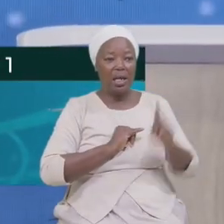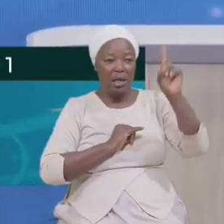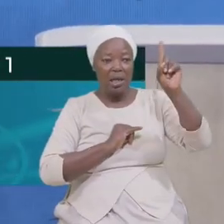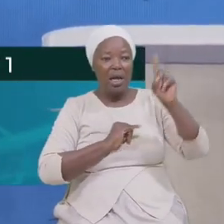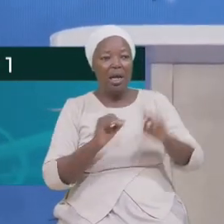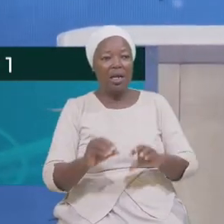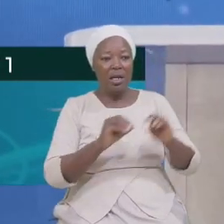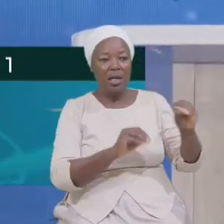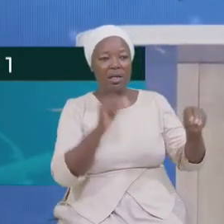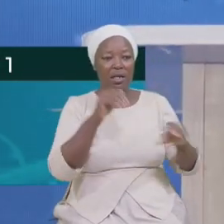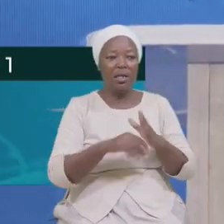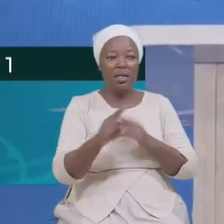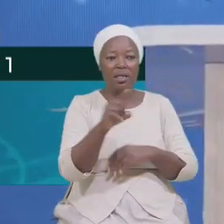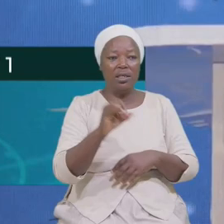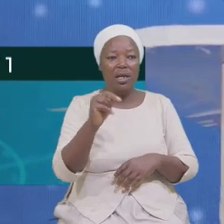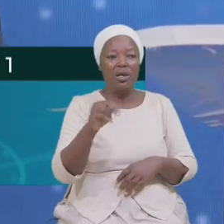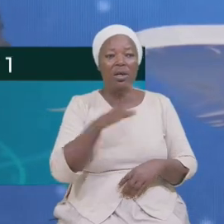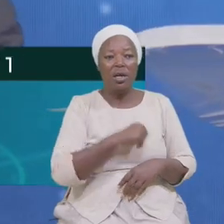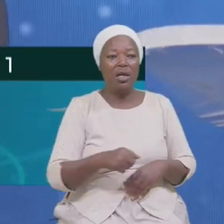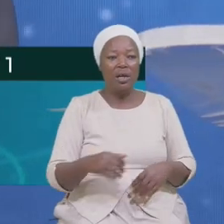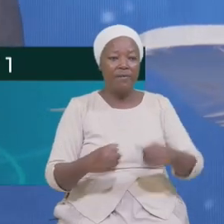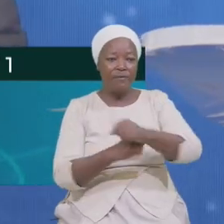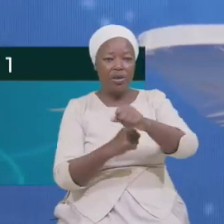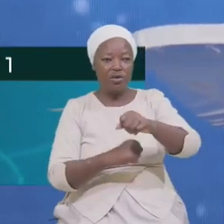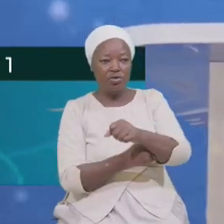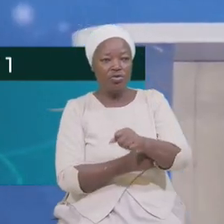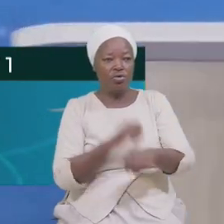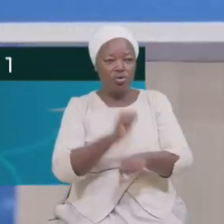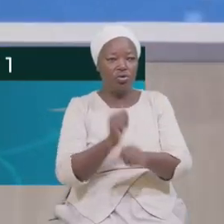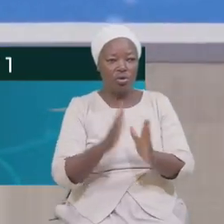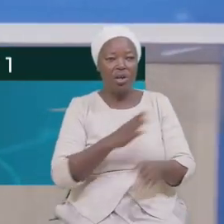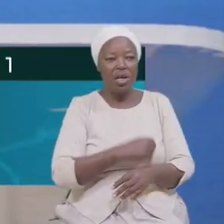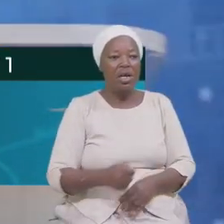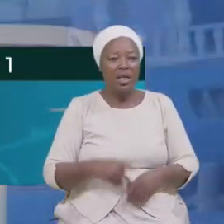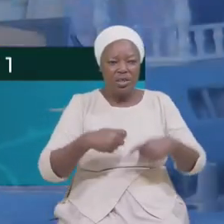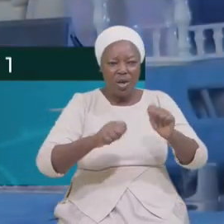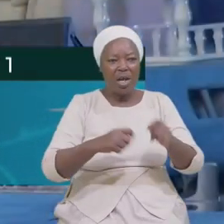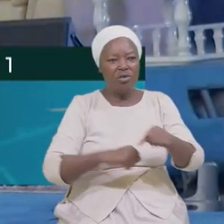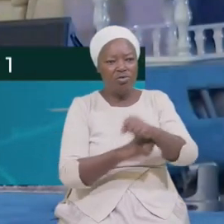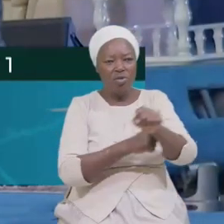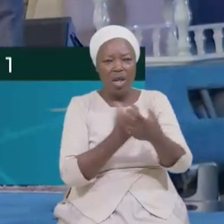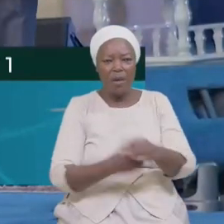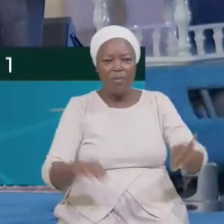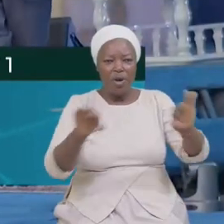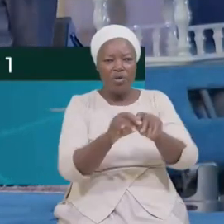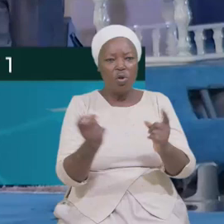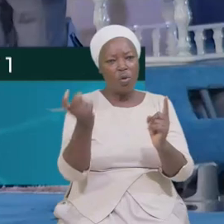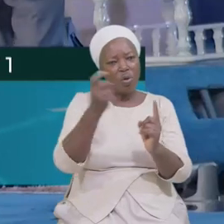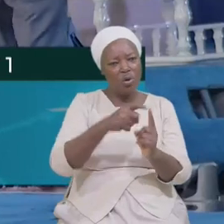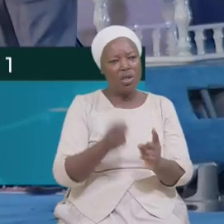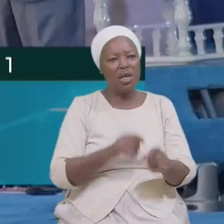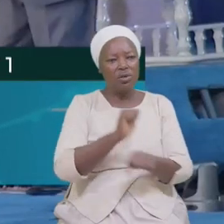a foundation stone, a tried stone, a precious cornerstone, a